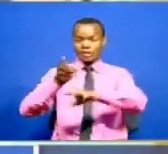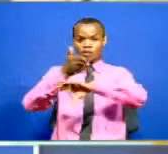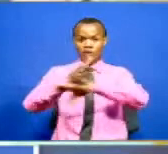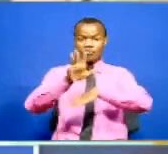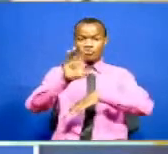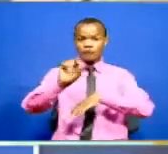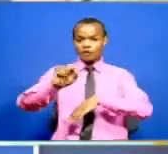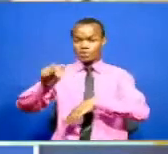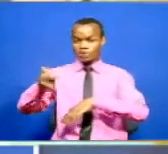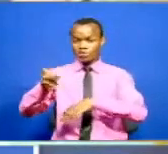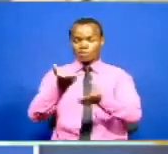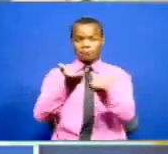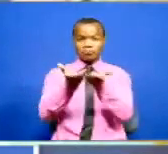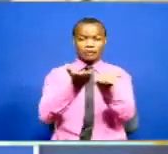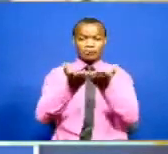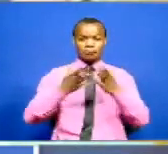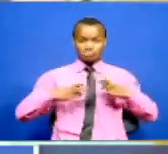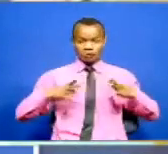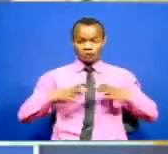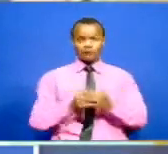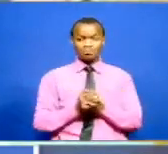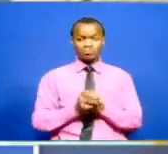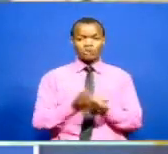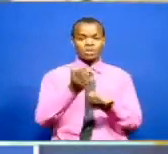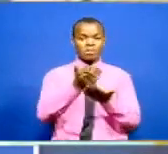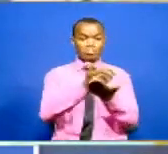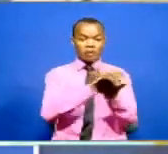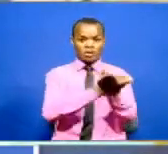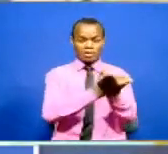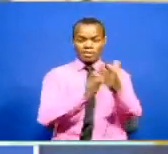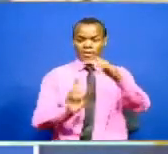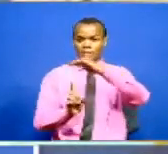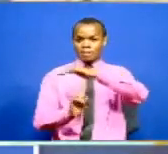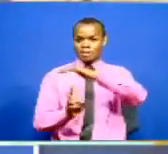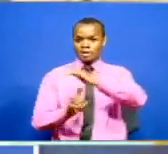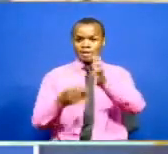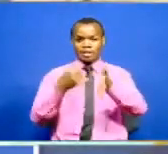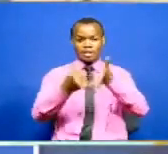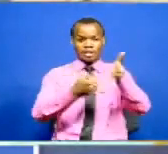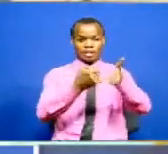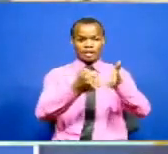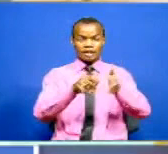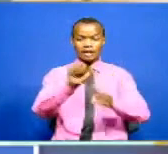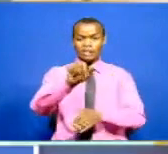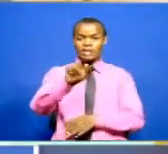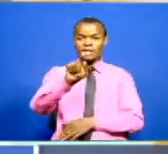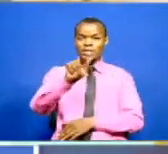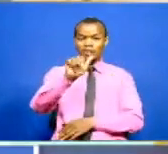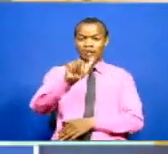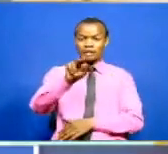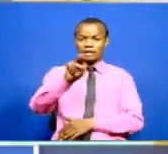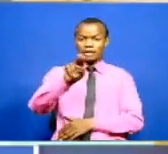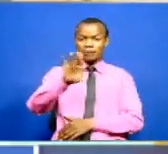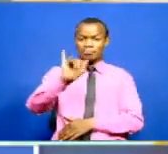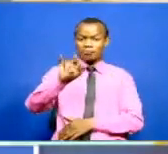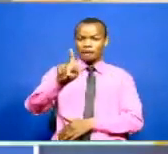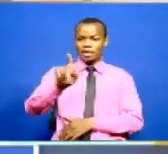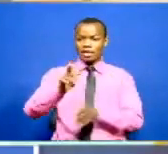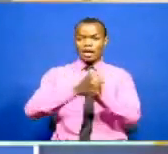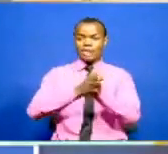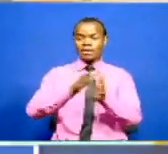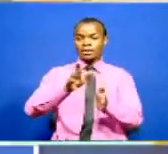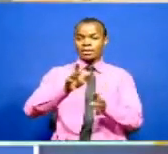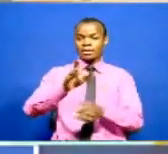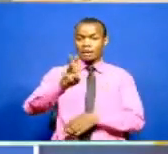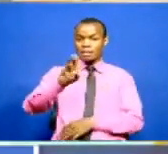50,000 entrepreneurs. The program by the Ministry of Industrialization, Stanbic Kenya Foundation and Microsoft will see